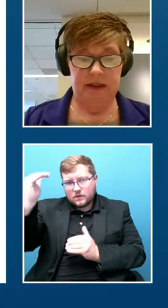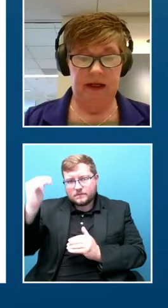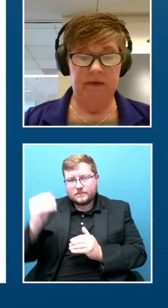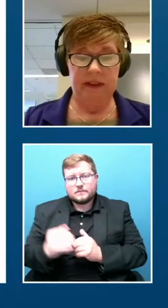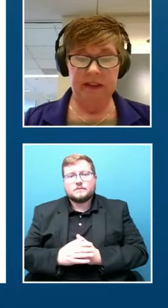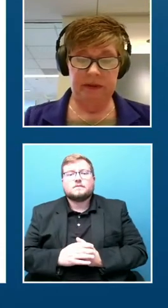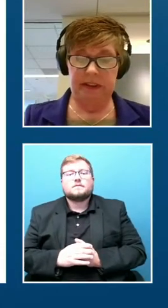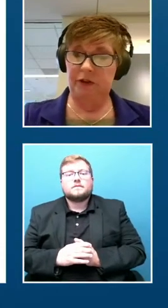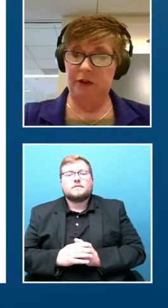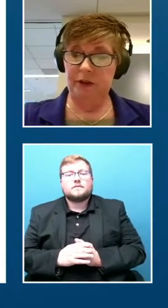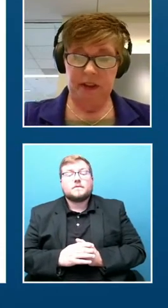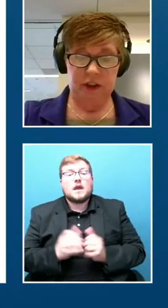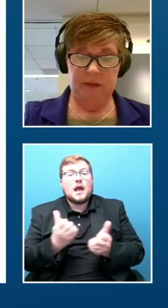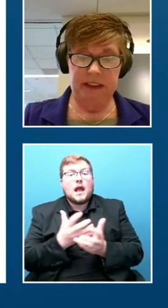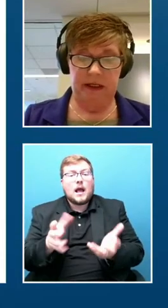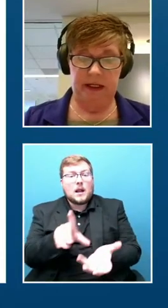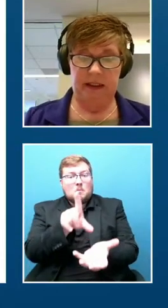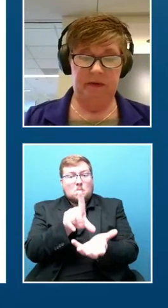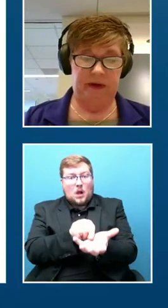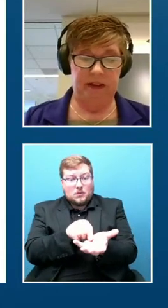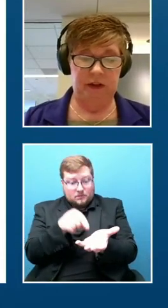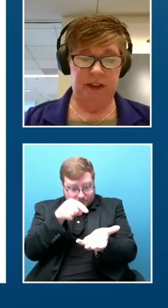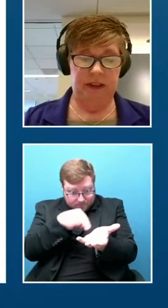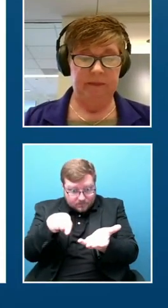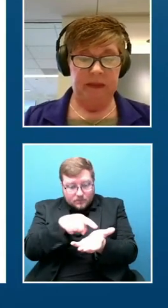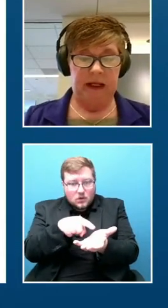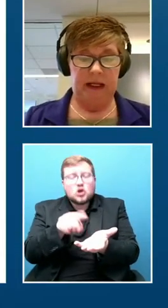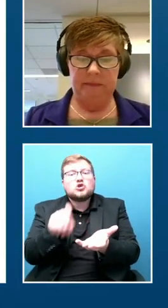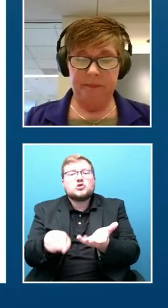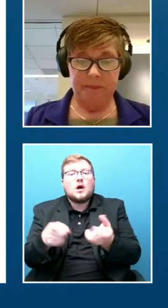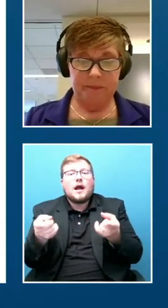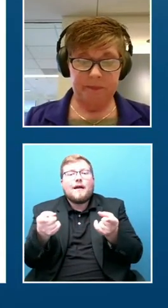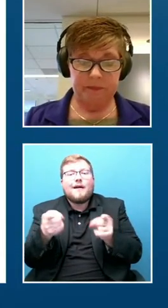publications of these procedures should be done in a fashion